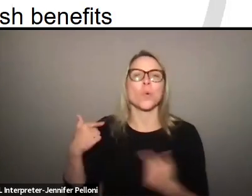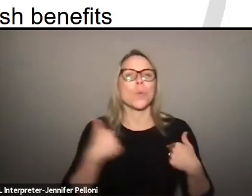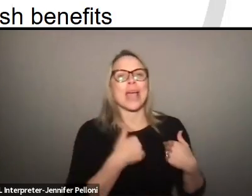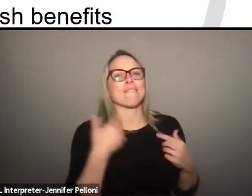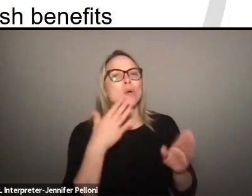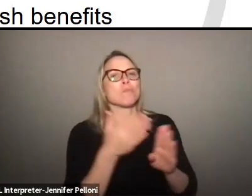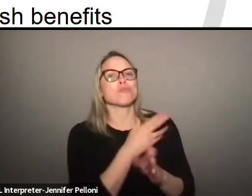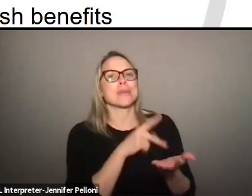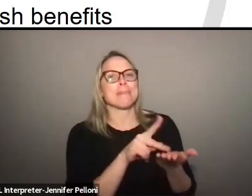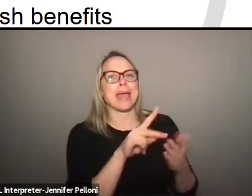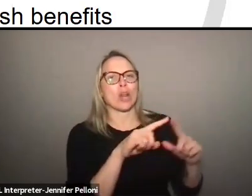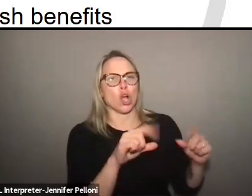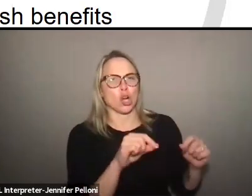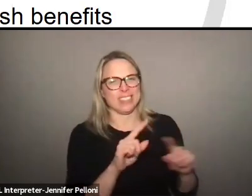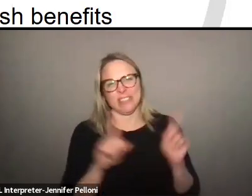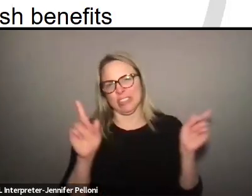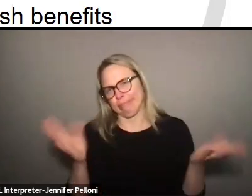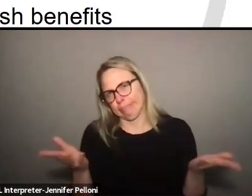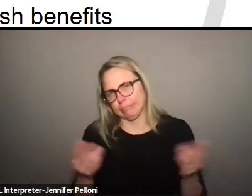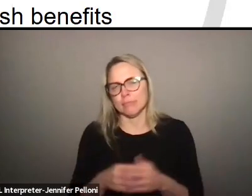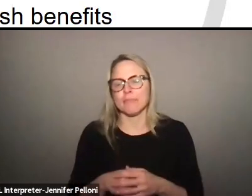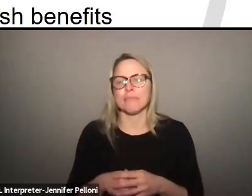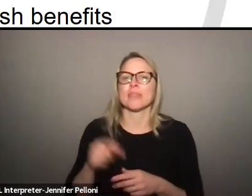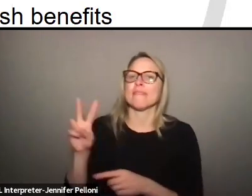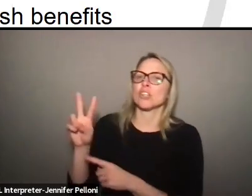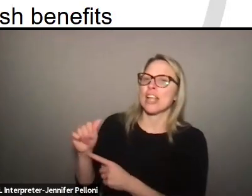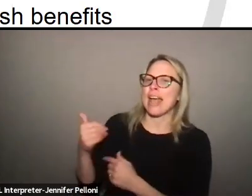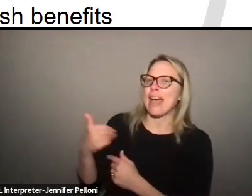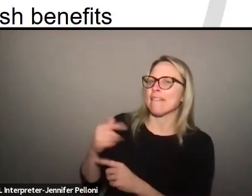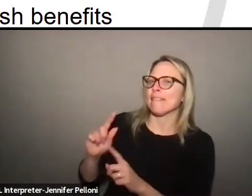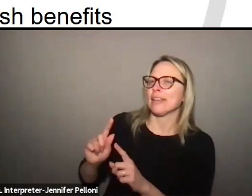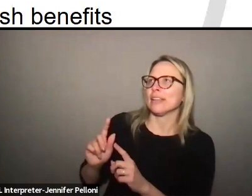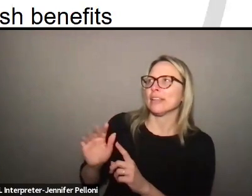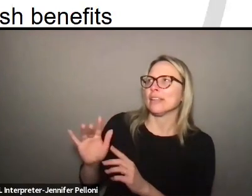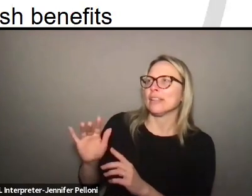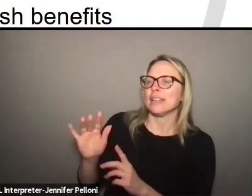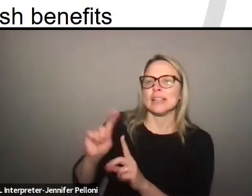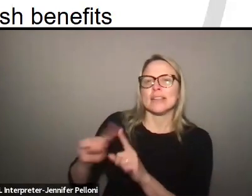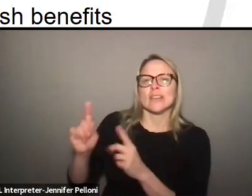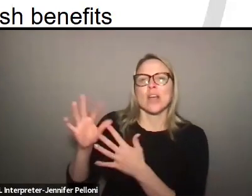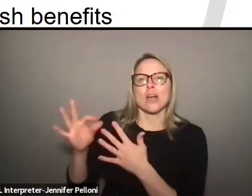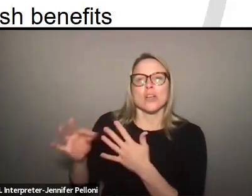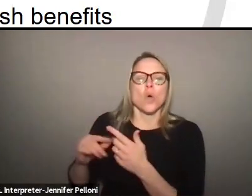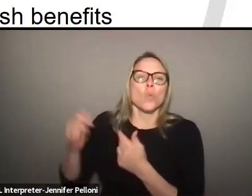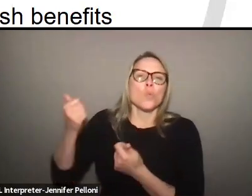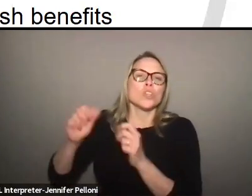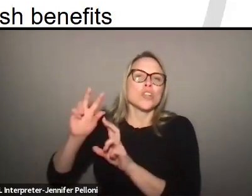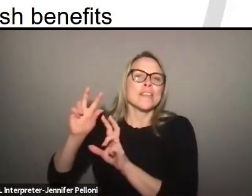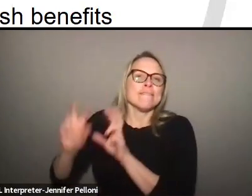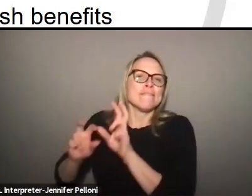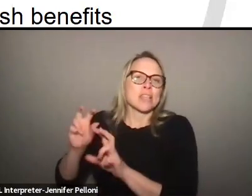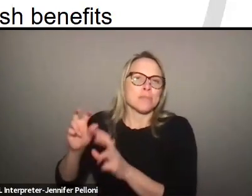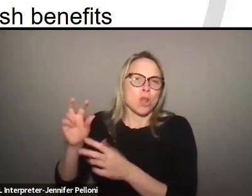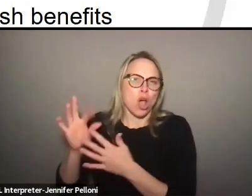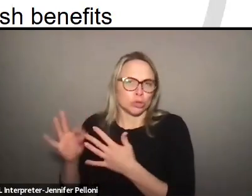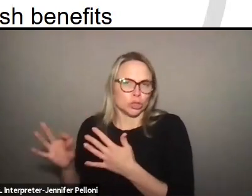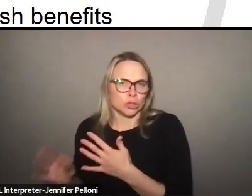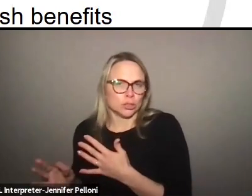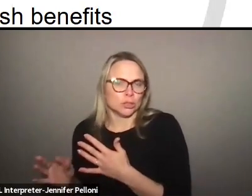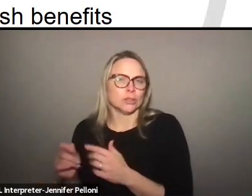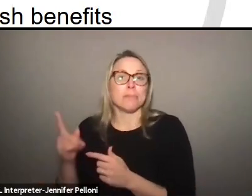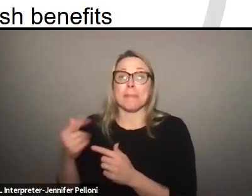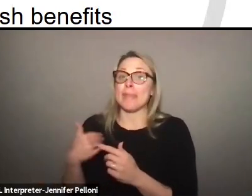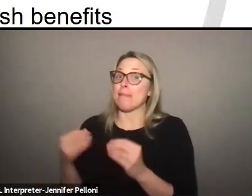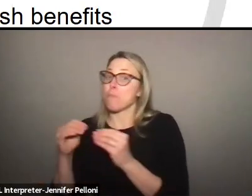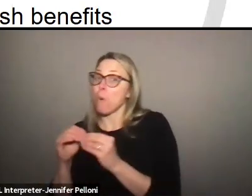card. They probably have a different selection of investment portfolios. They may have